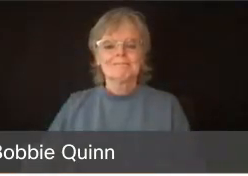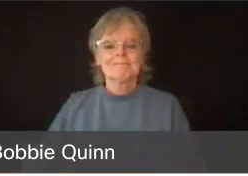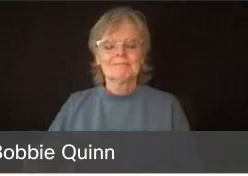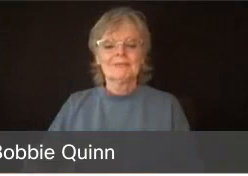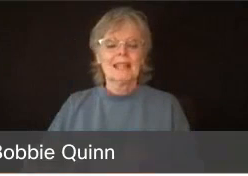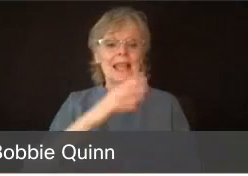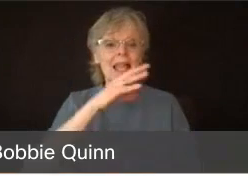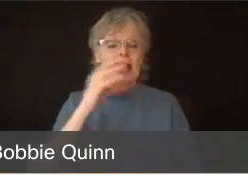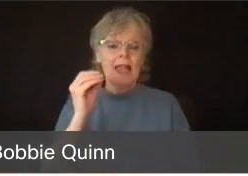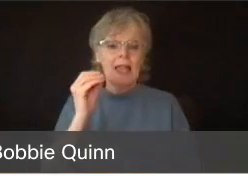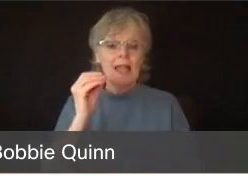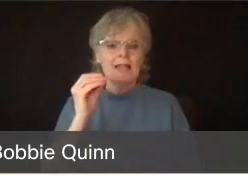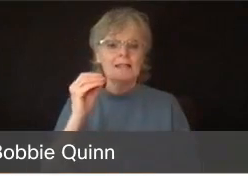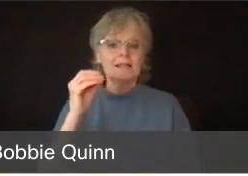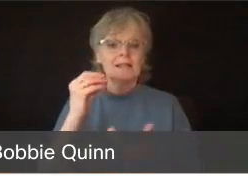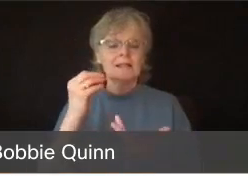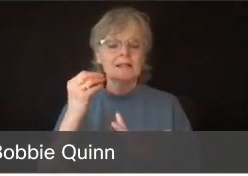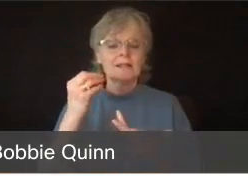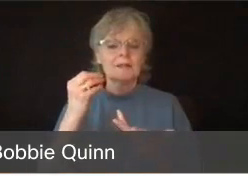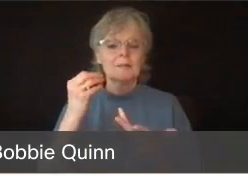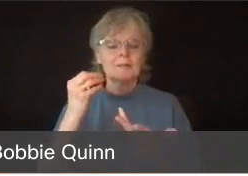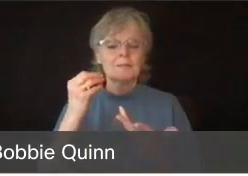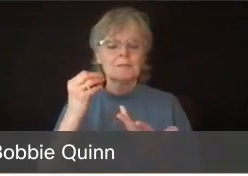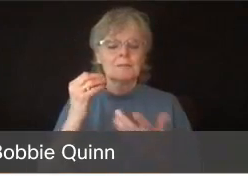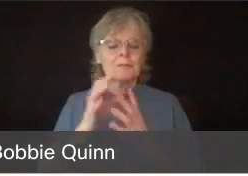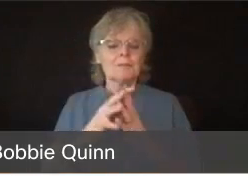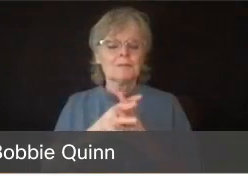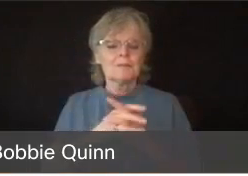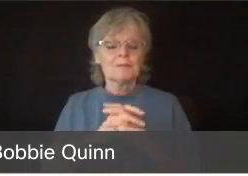And in terms of the placements these